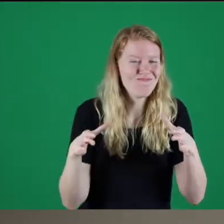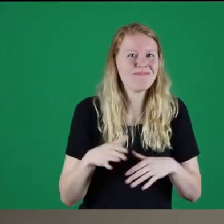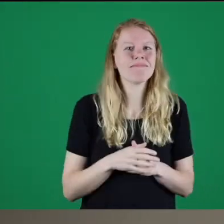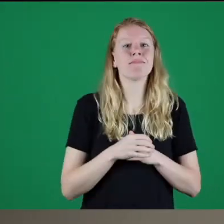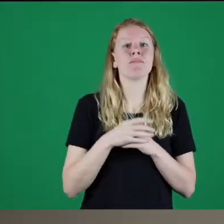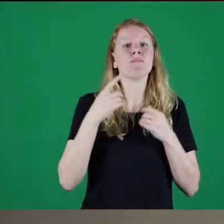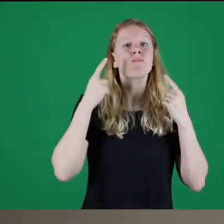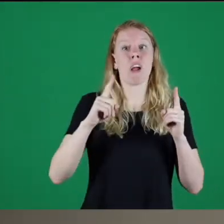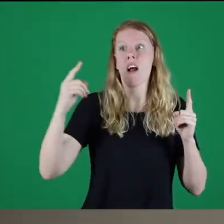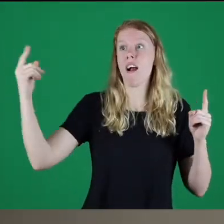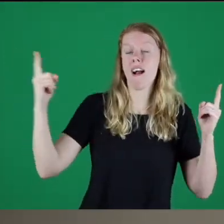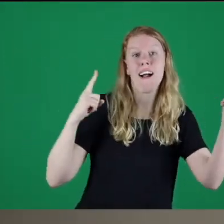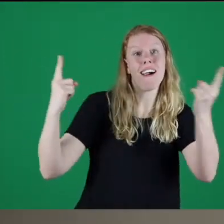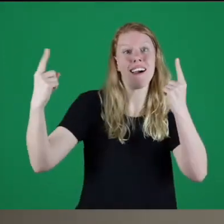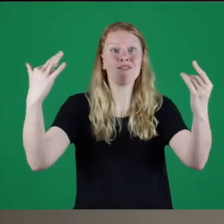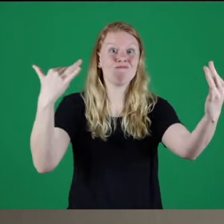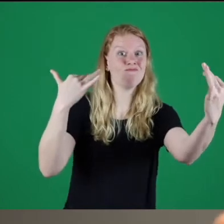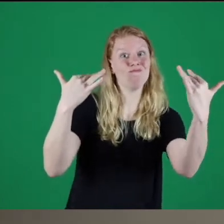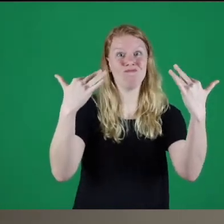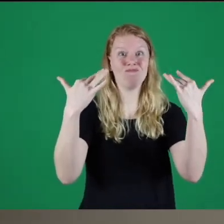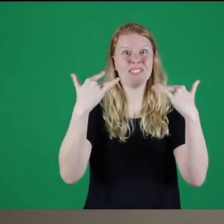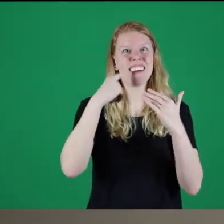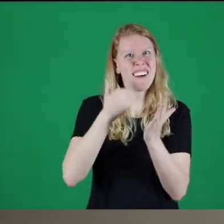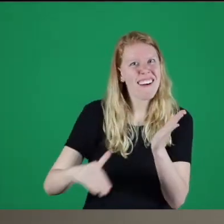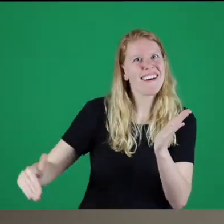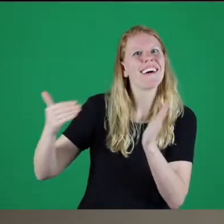gathering place, they would sing back, "Yeah,